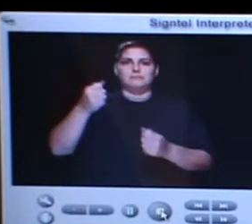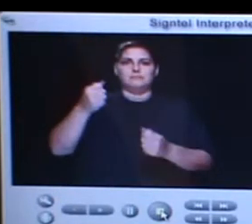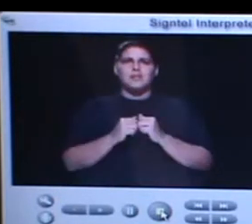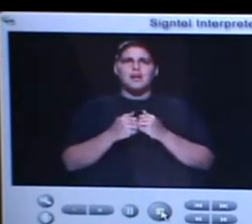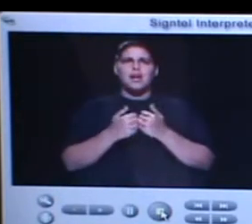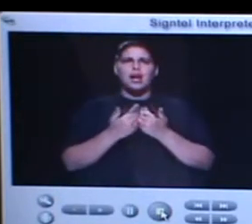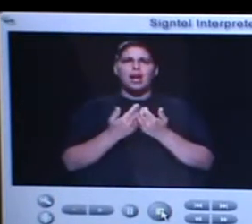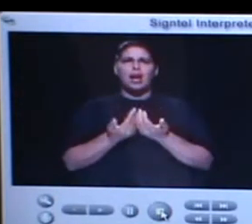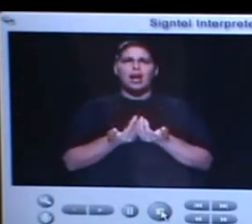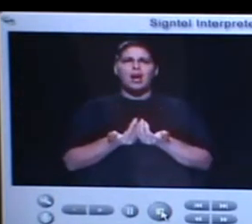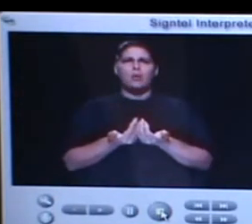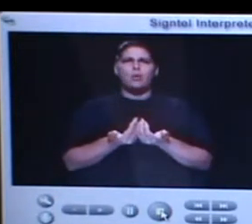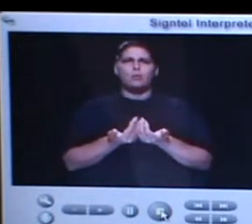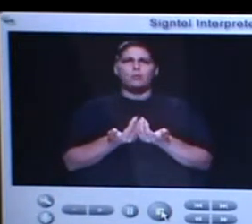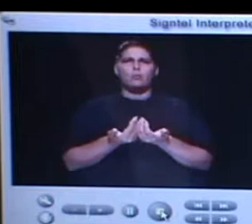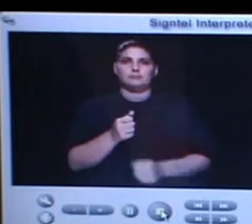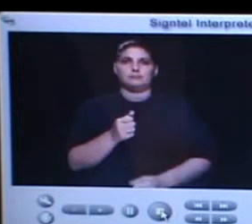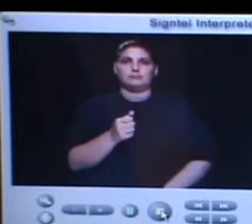how